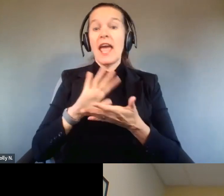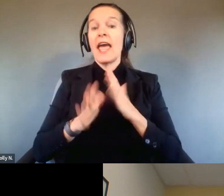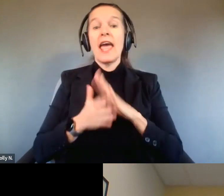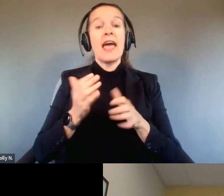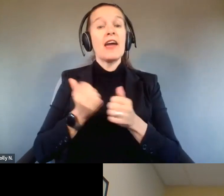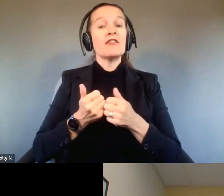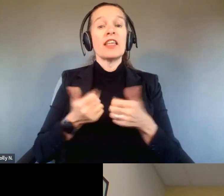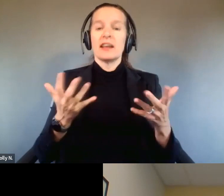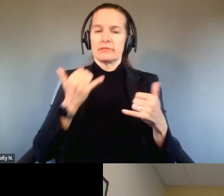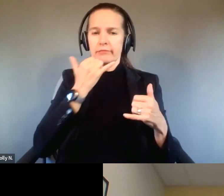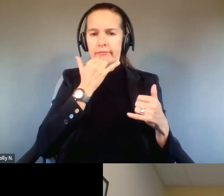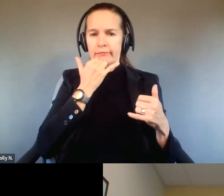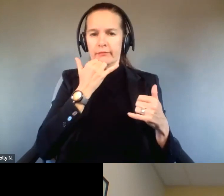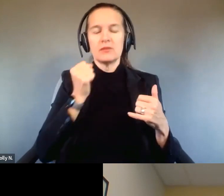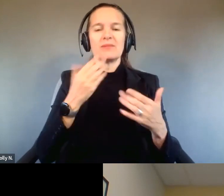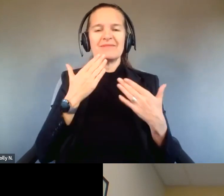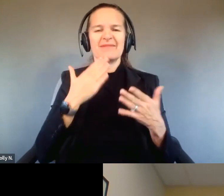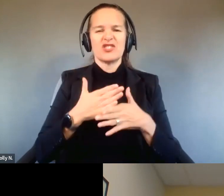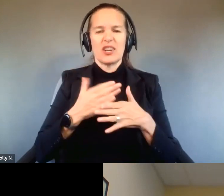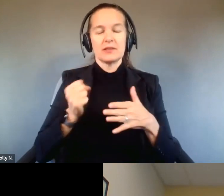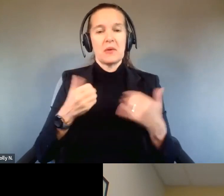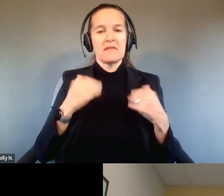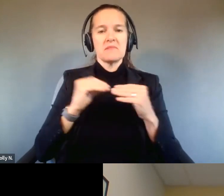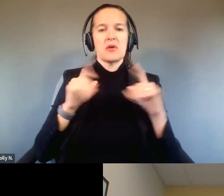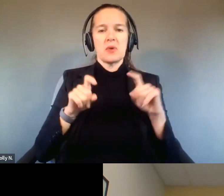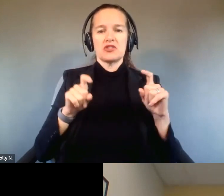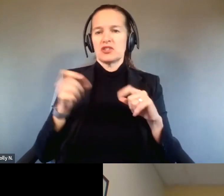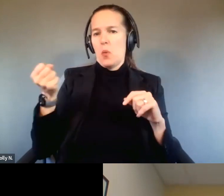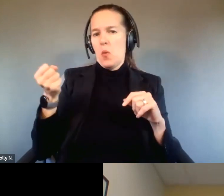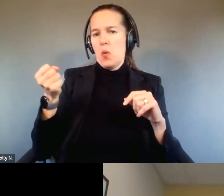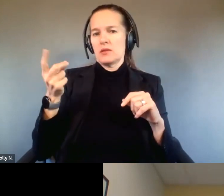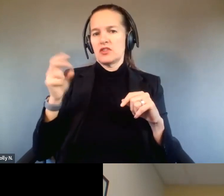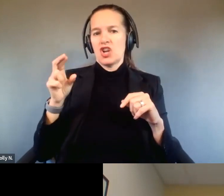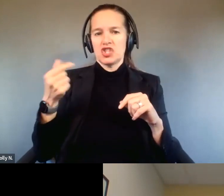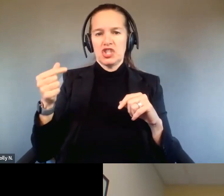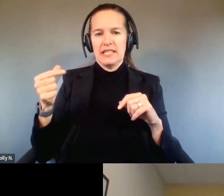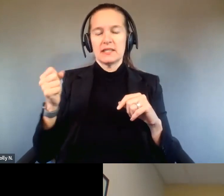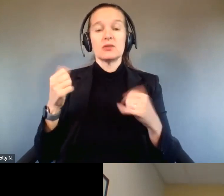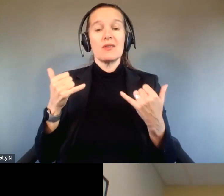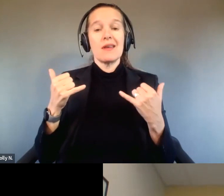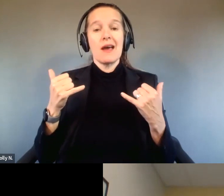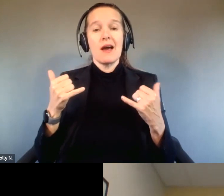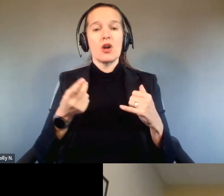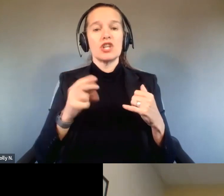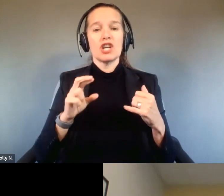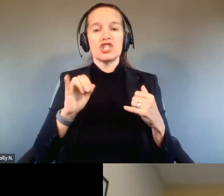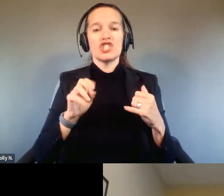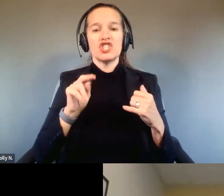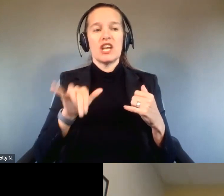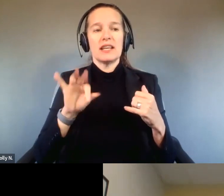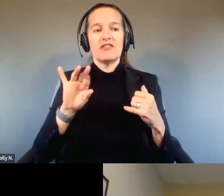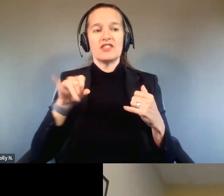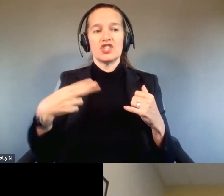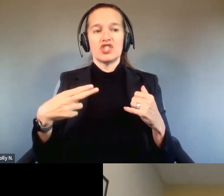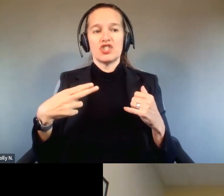So thank you for sharing that. We have more questions for you, Dr. Green, and we'll come back to you in a minute, but I now want to turn to Dr. Jenny Fish, one of